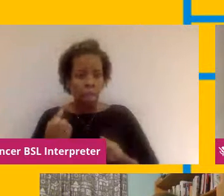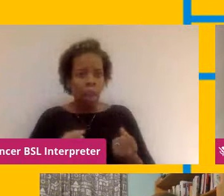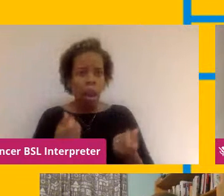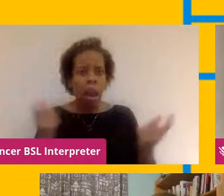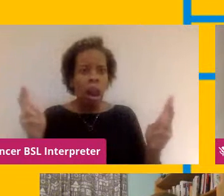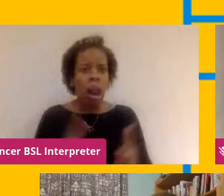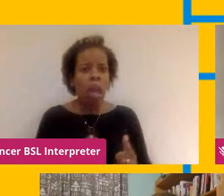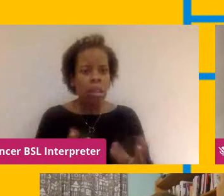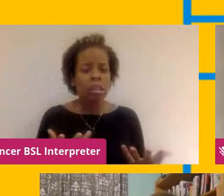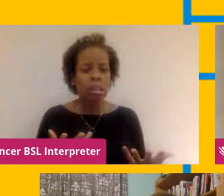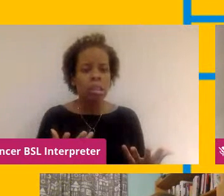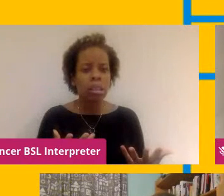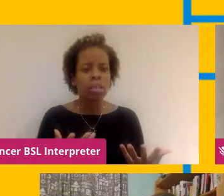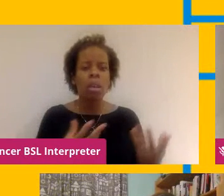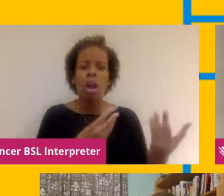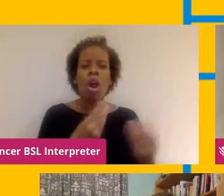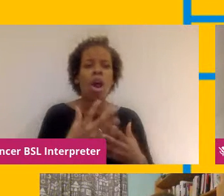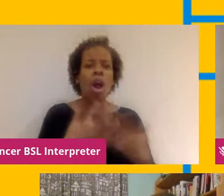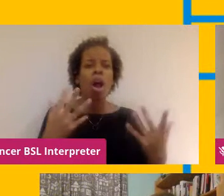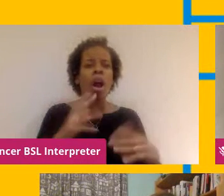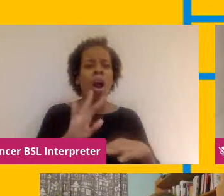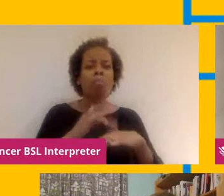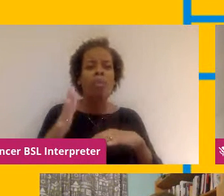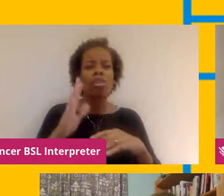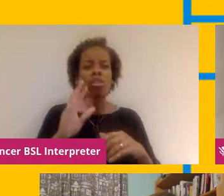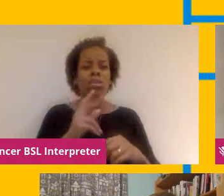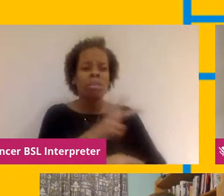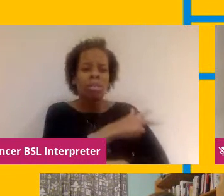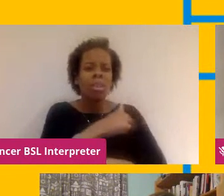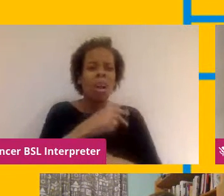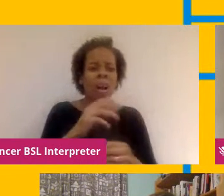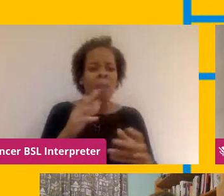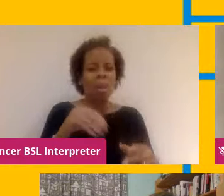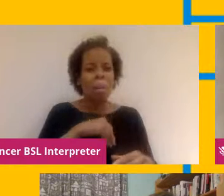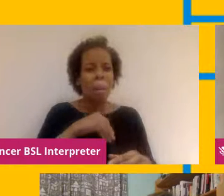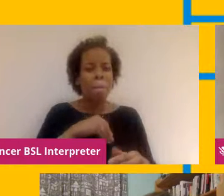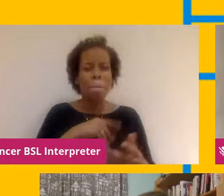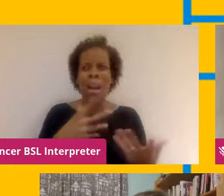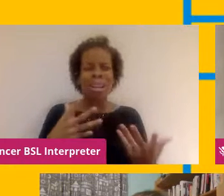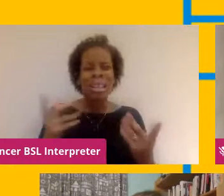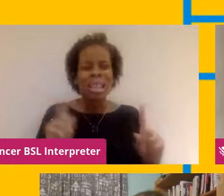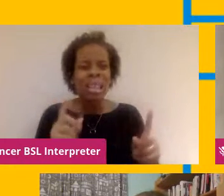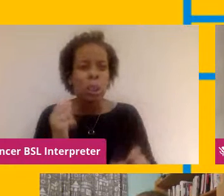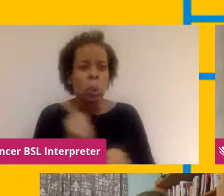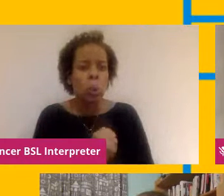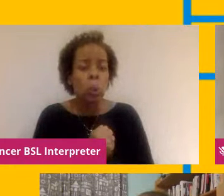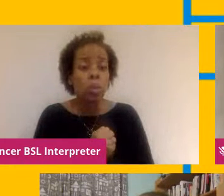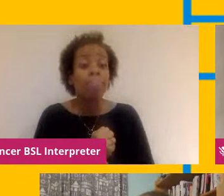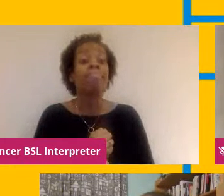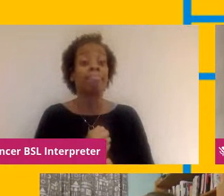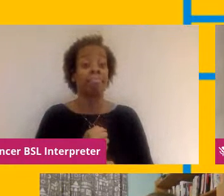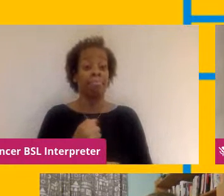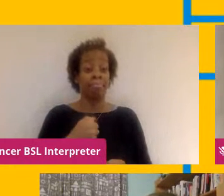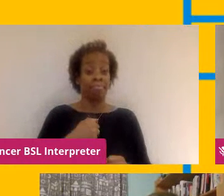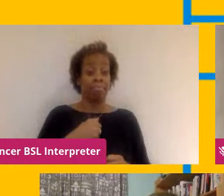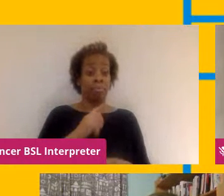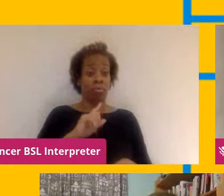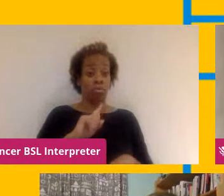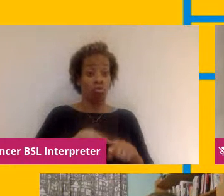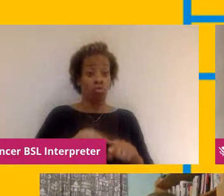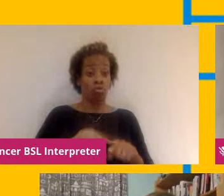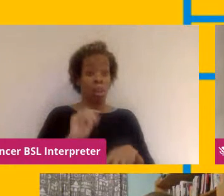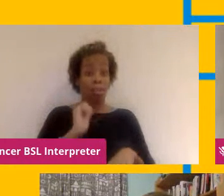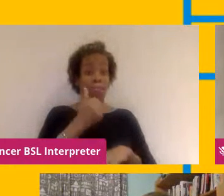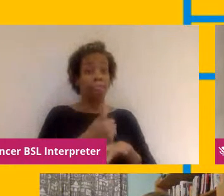professional services staff members. And it is something that the union as a whole is trying to pick up by putting together a model claim, which we're going to sort of launch with